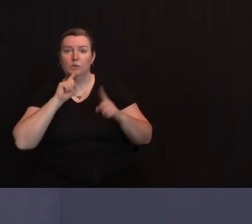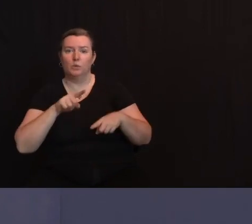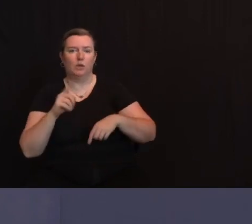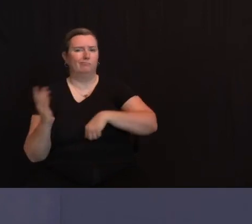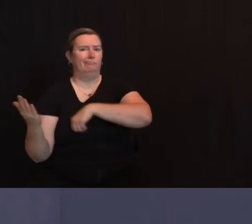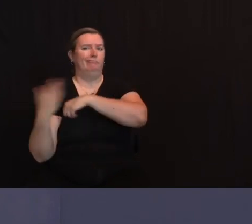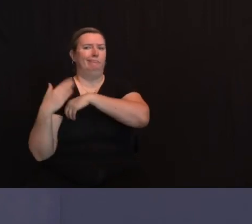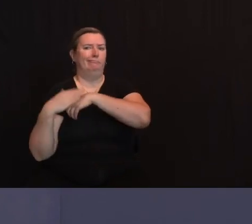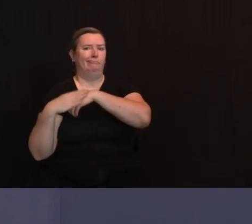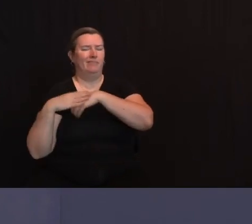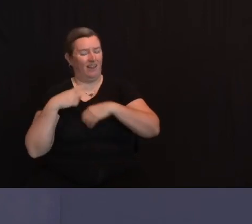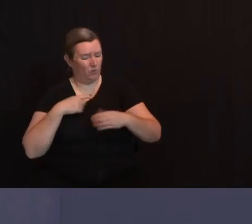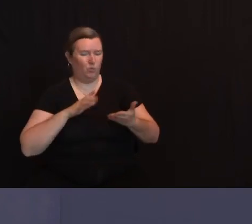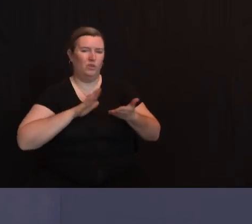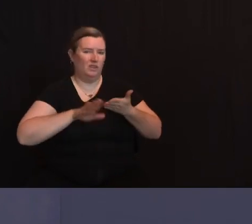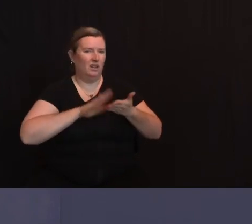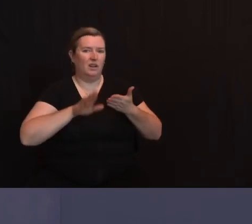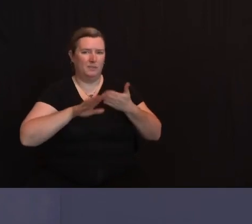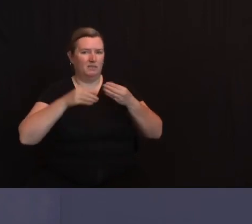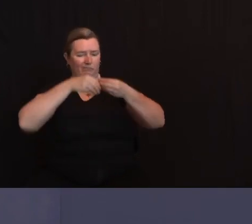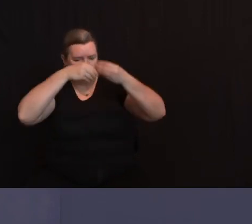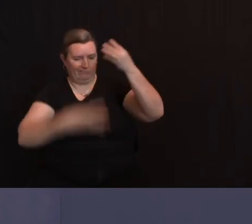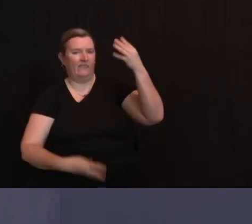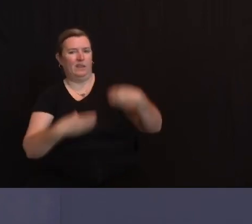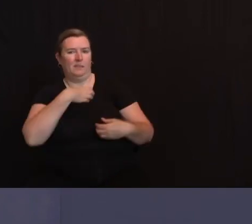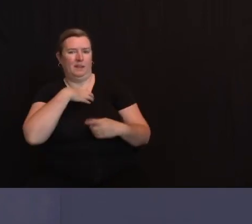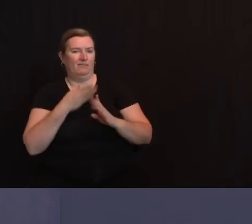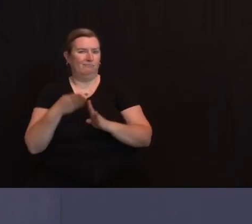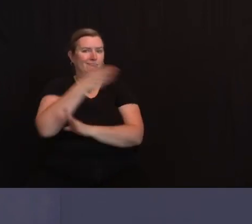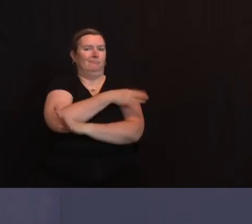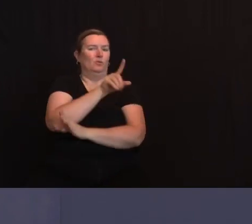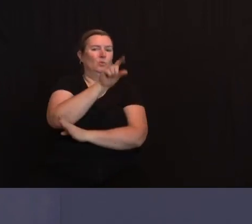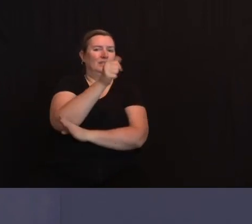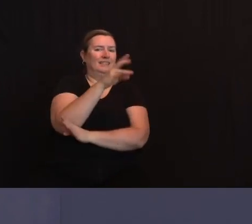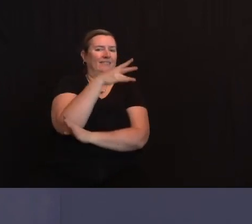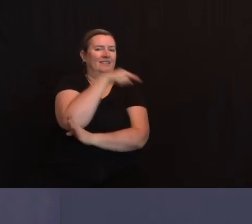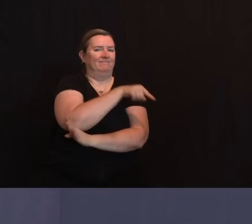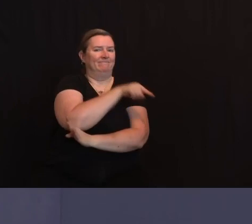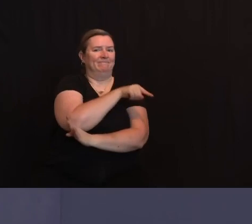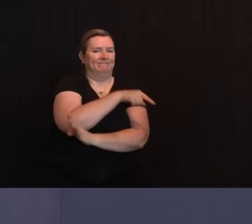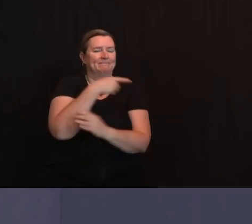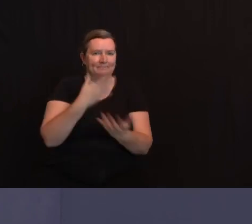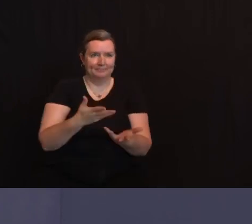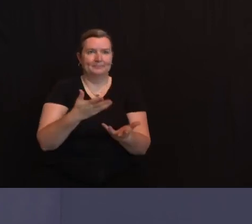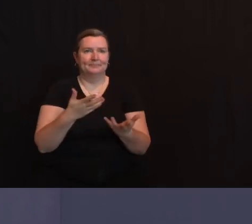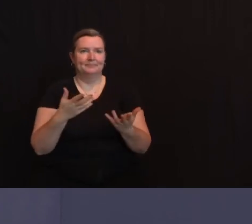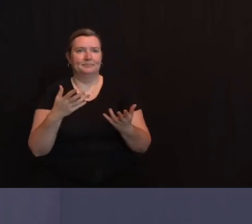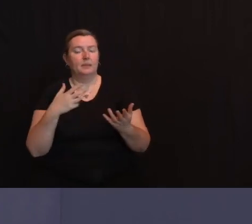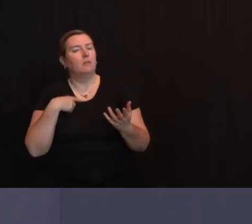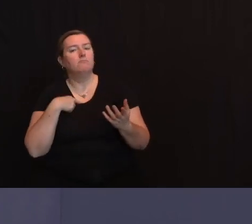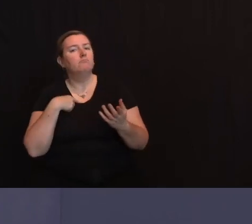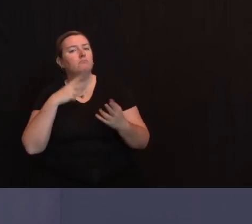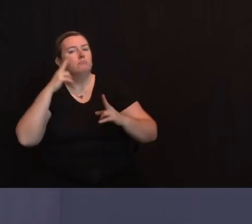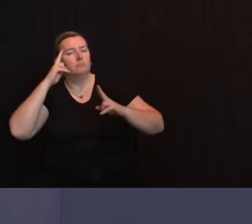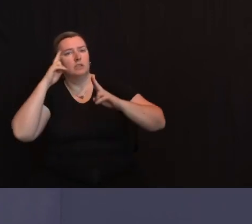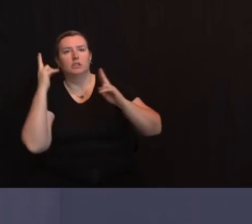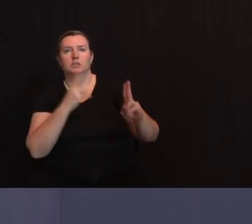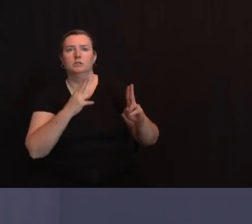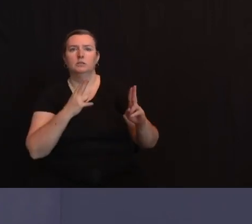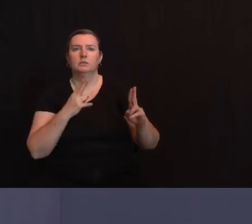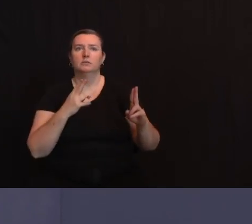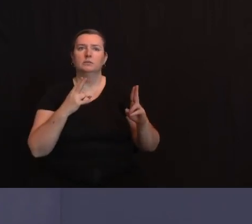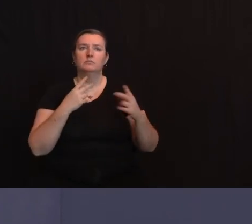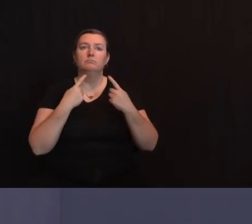since I became Commissioner just about a year ago. I am pleased to report that the backlog has been reduced, and over